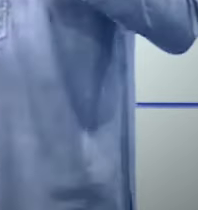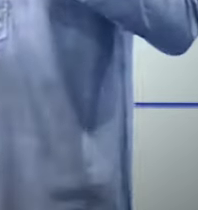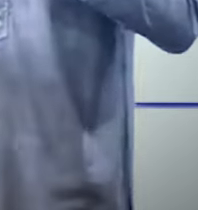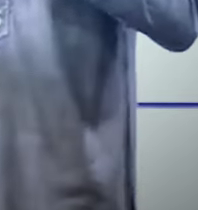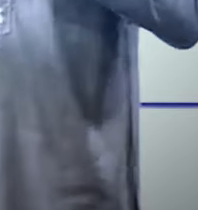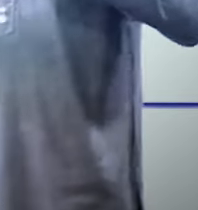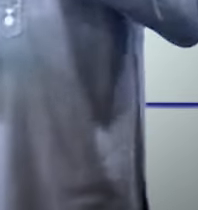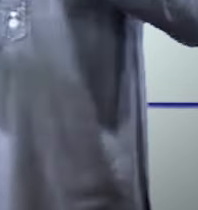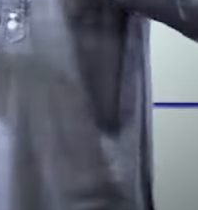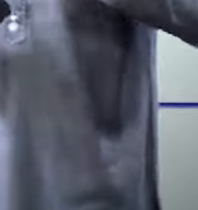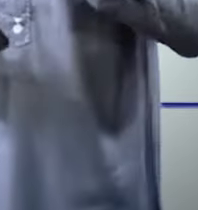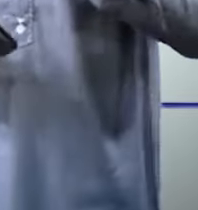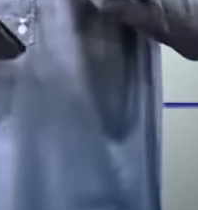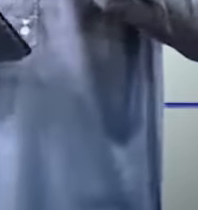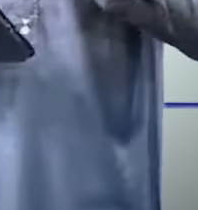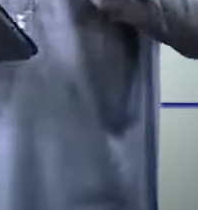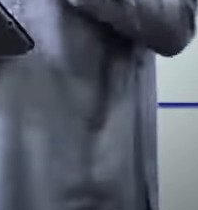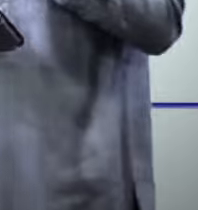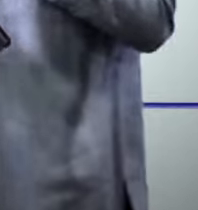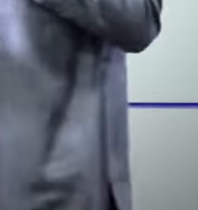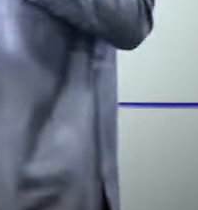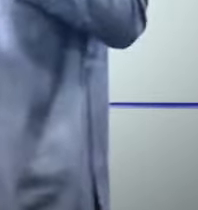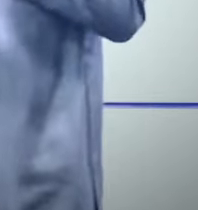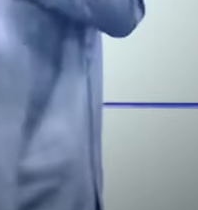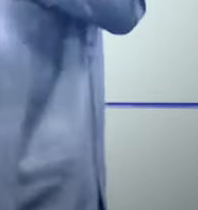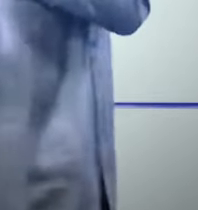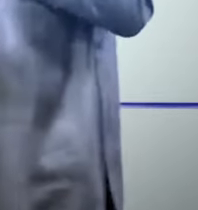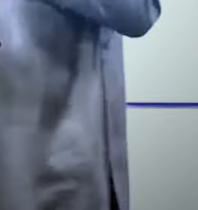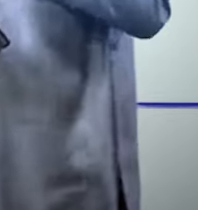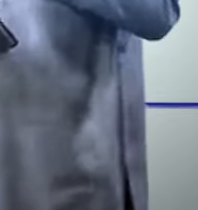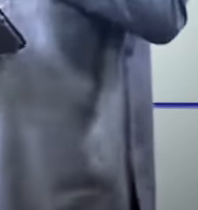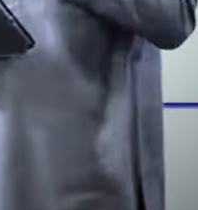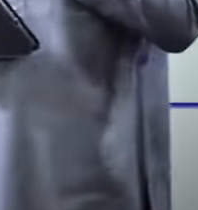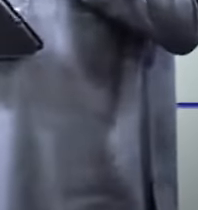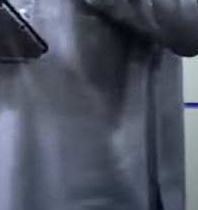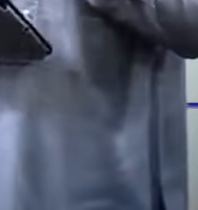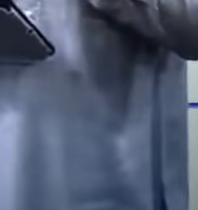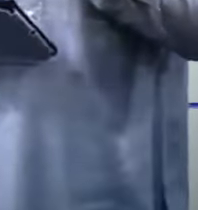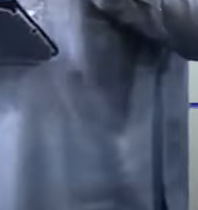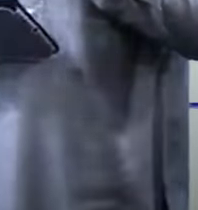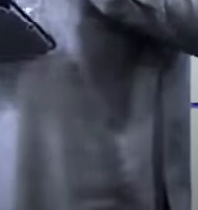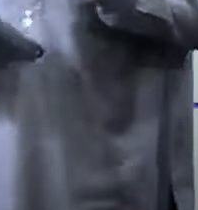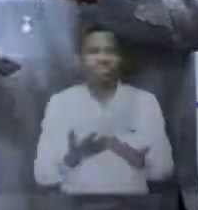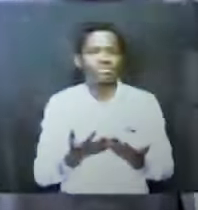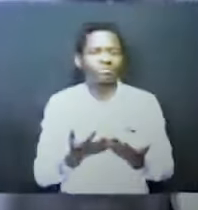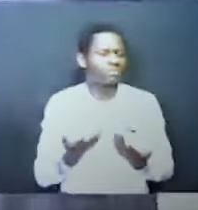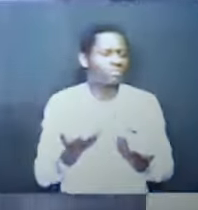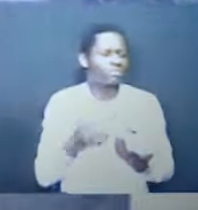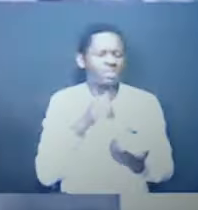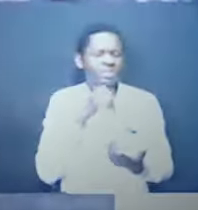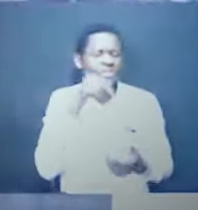debauchery. I will not take that out even in this